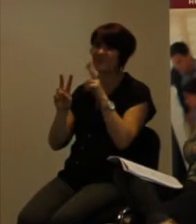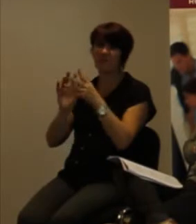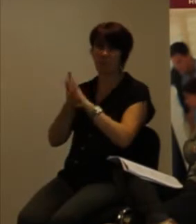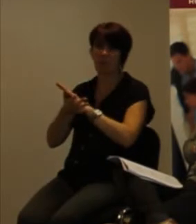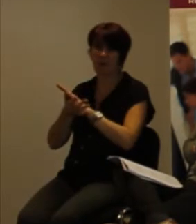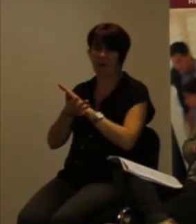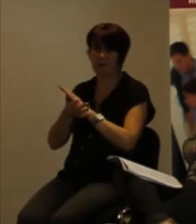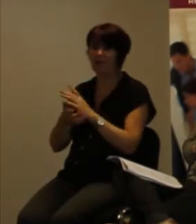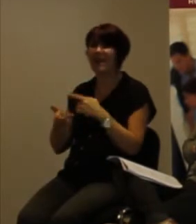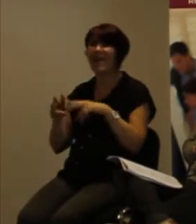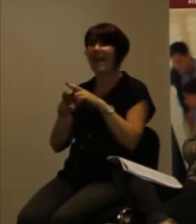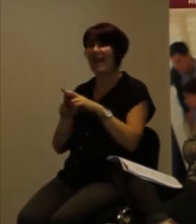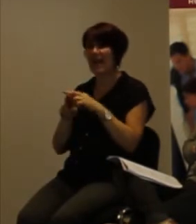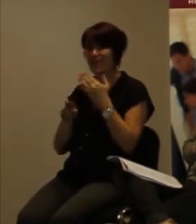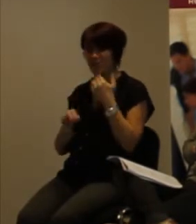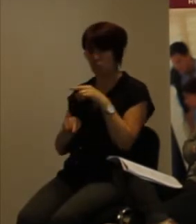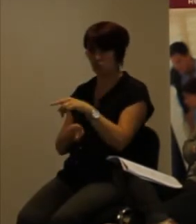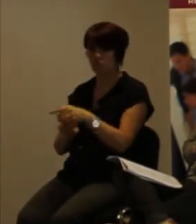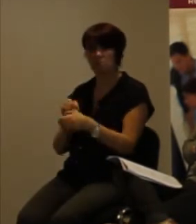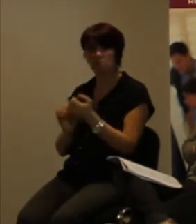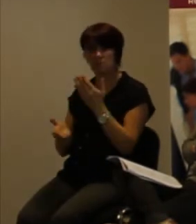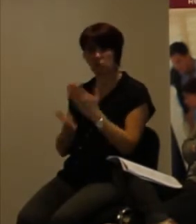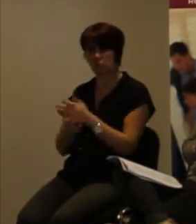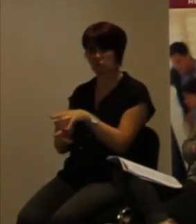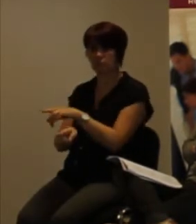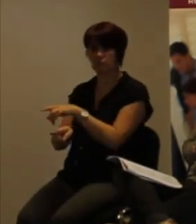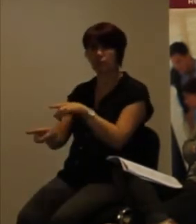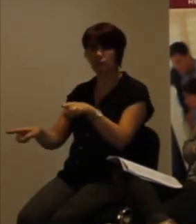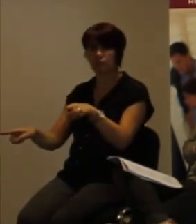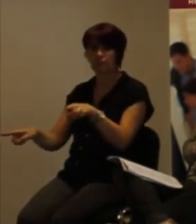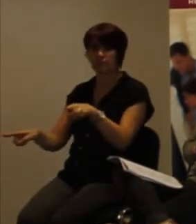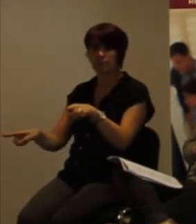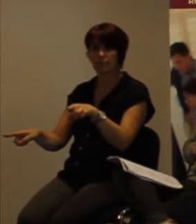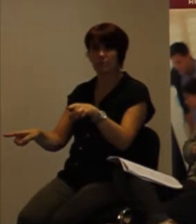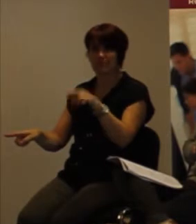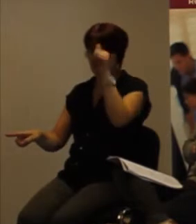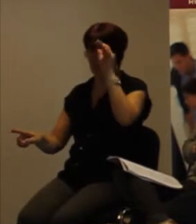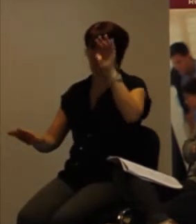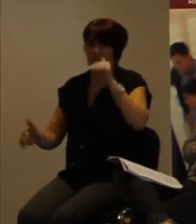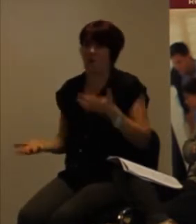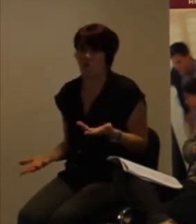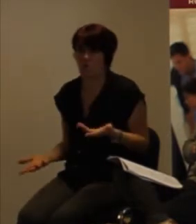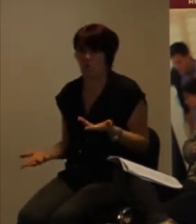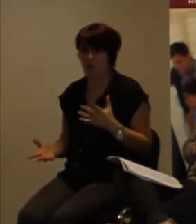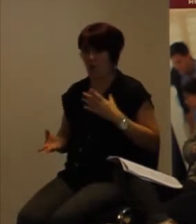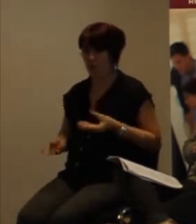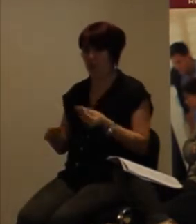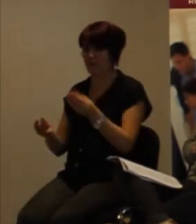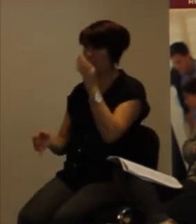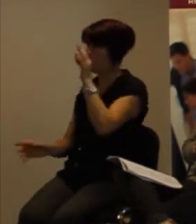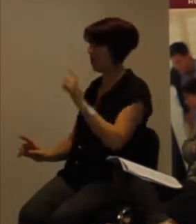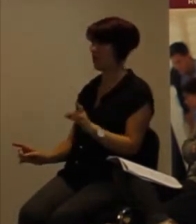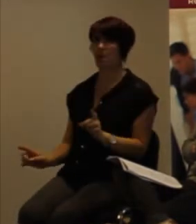across. If using these or allowing the use of these, we must make sure that learners are sufficiently practiced in their application.